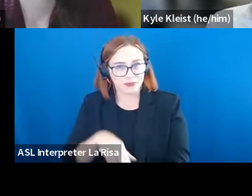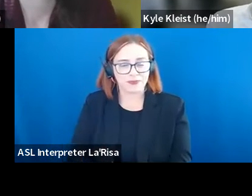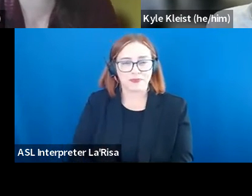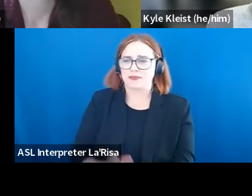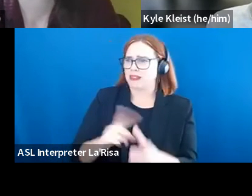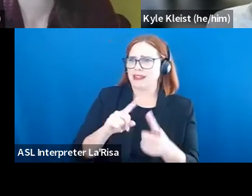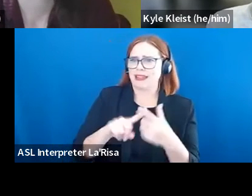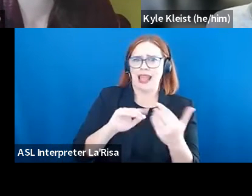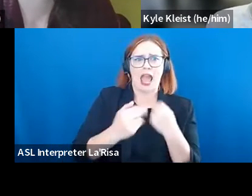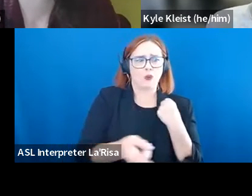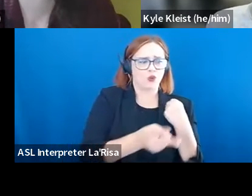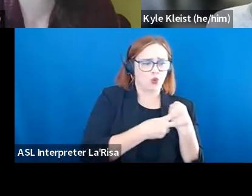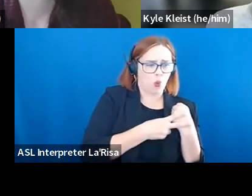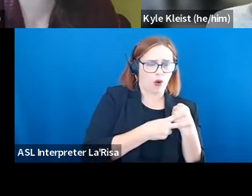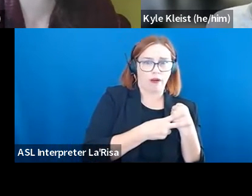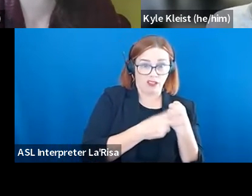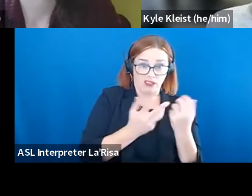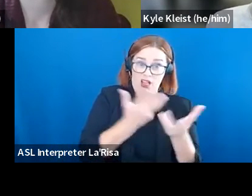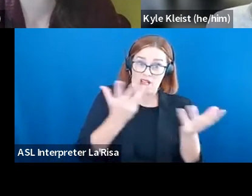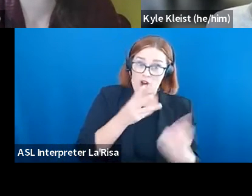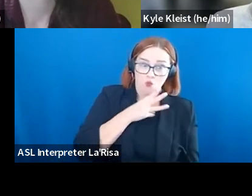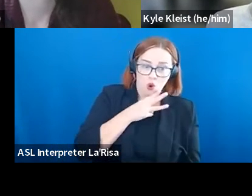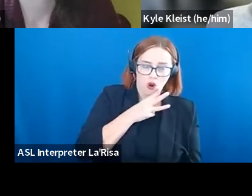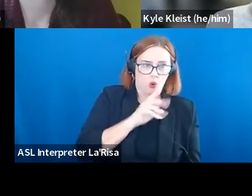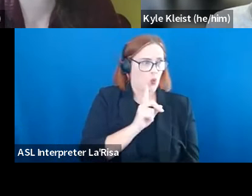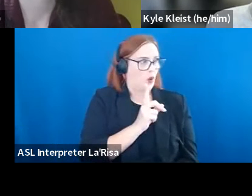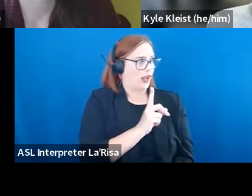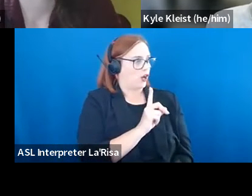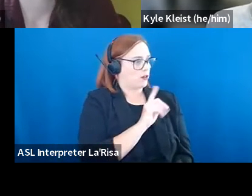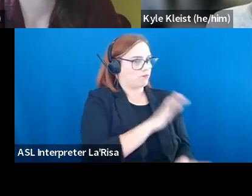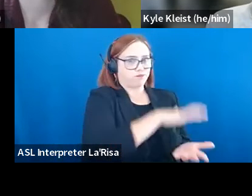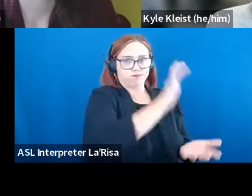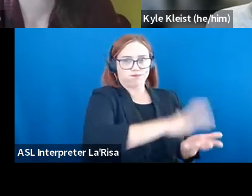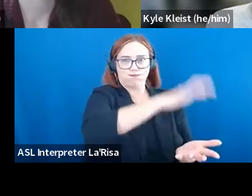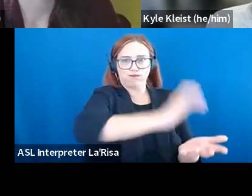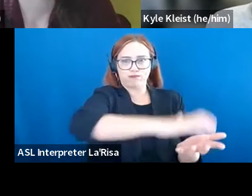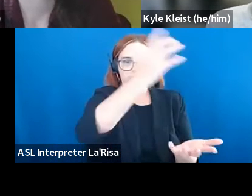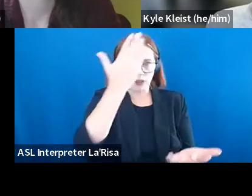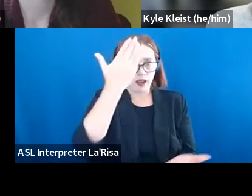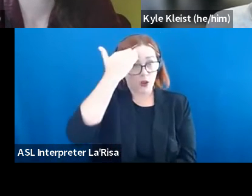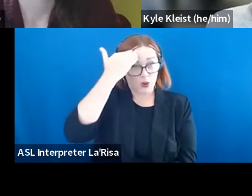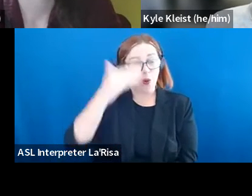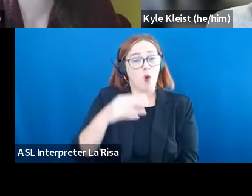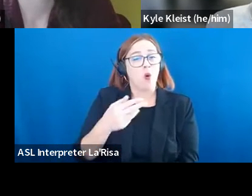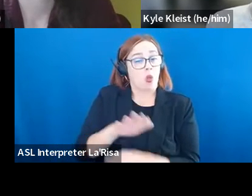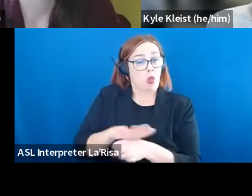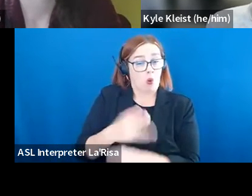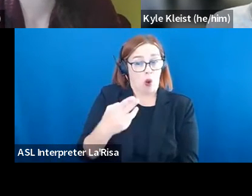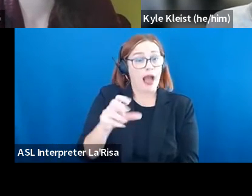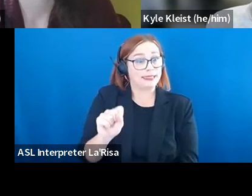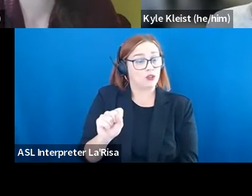could distribute it and then get the word out. And the local high school up there was able to donate their gymnasium